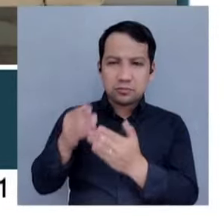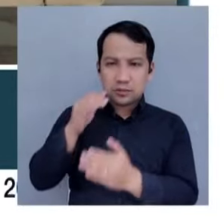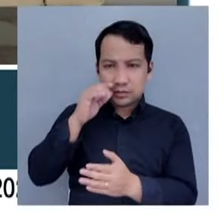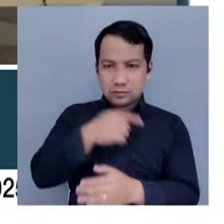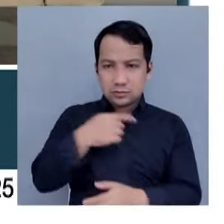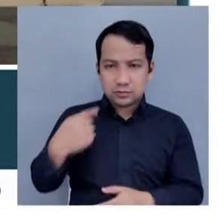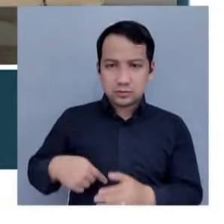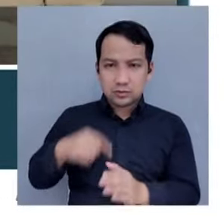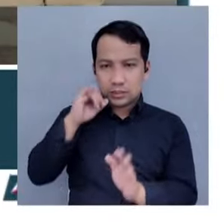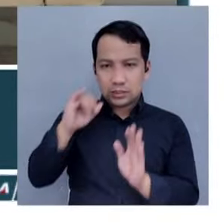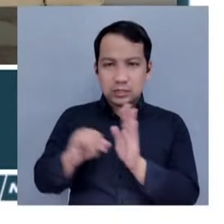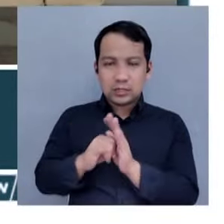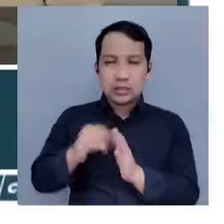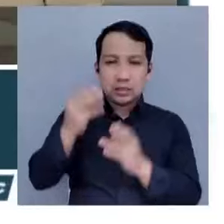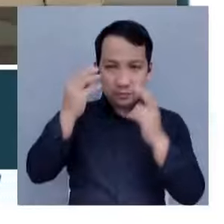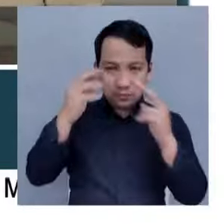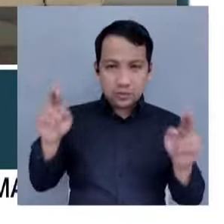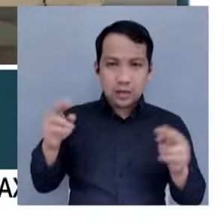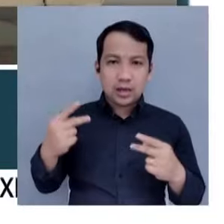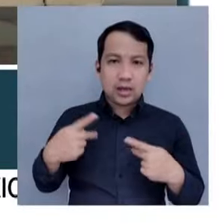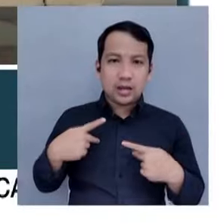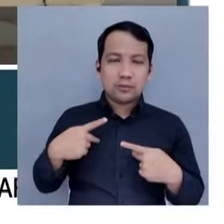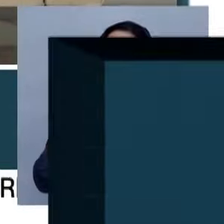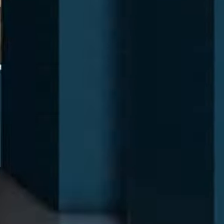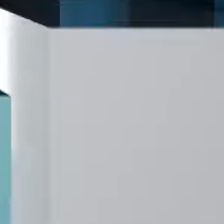Mayor Go also has a Chinese passport.